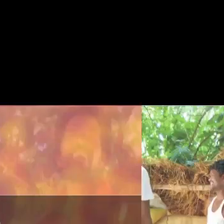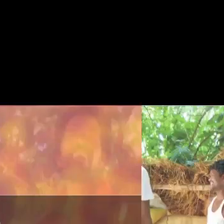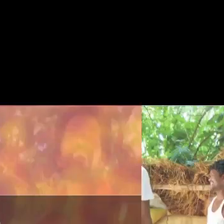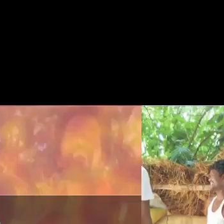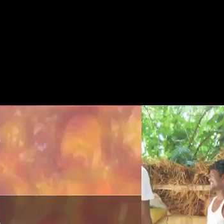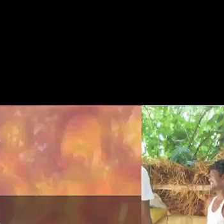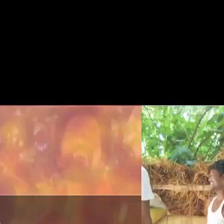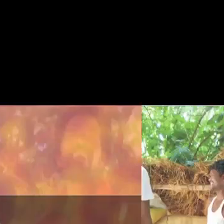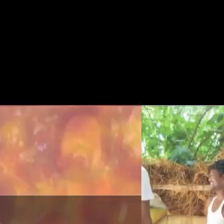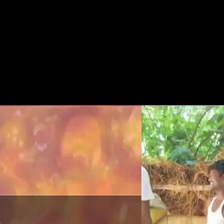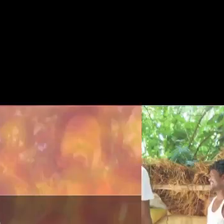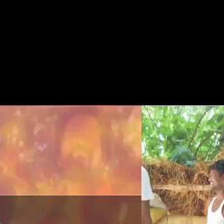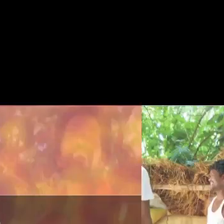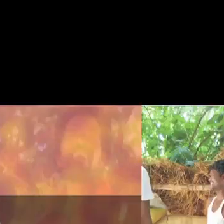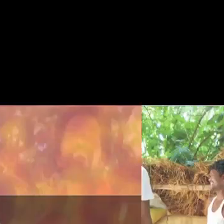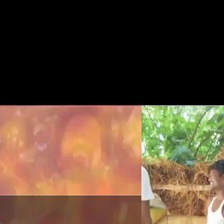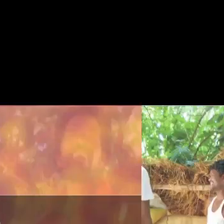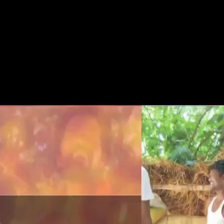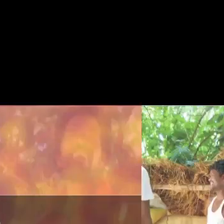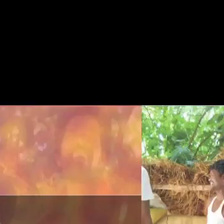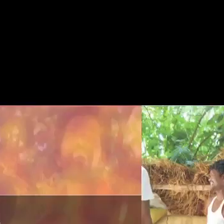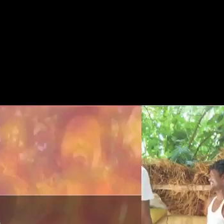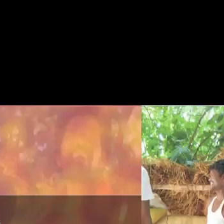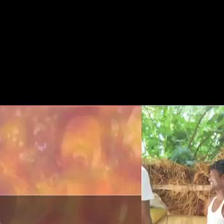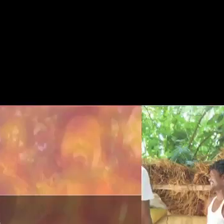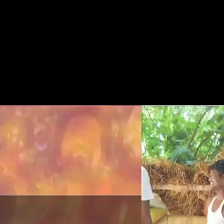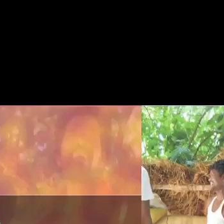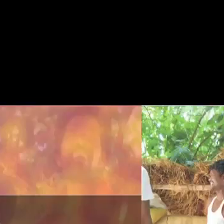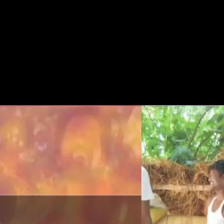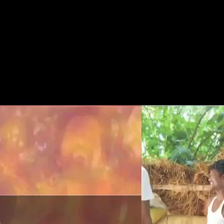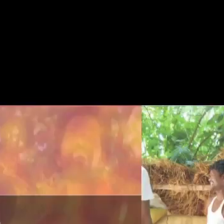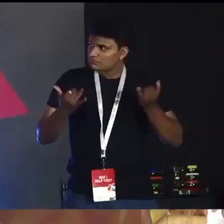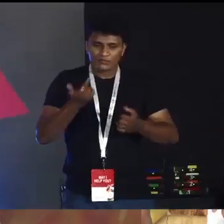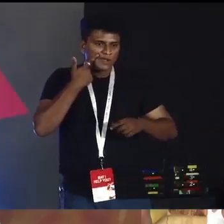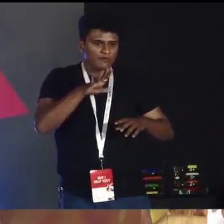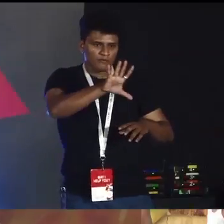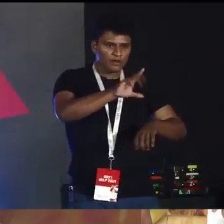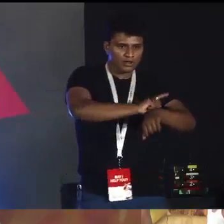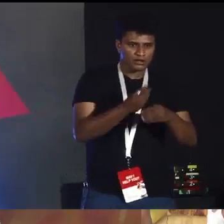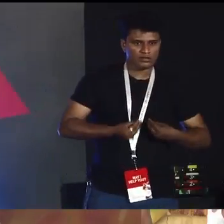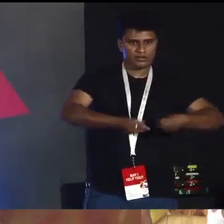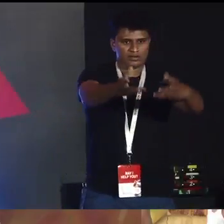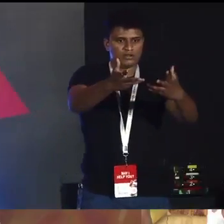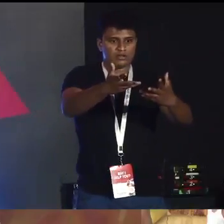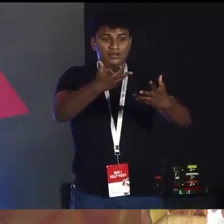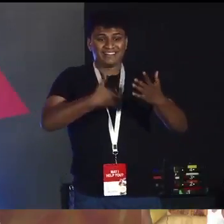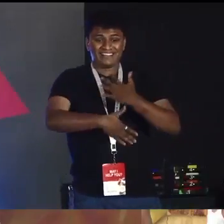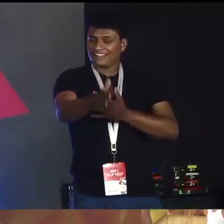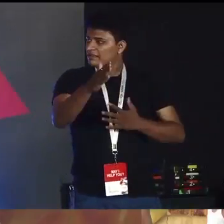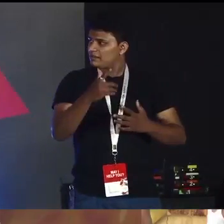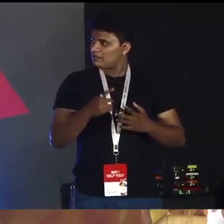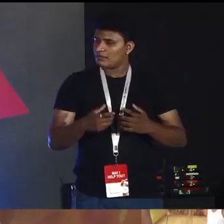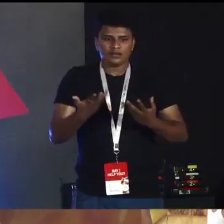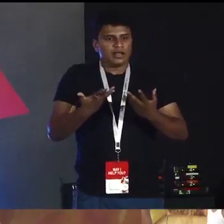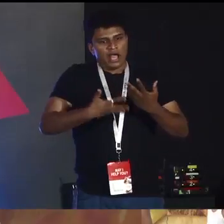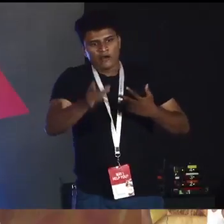Sad, basically. So in a way, this is what I said yesterday also, that if I leave you, you know, maybe for 5 minutes with this picture or 2 minutes for this picture, every